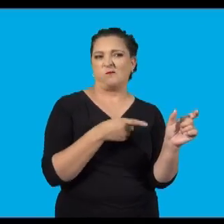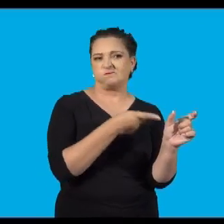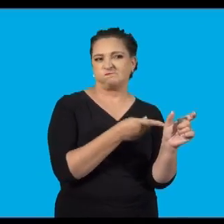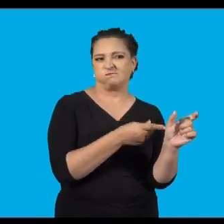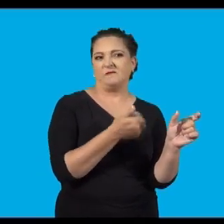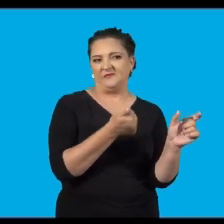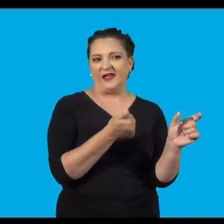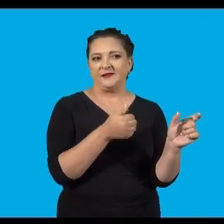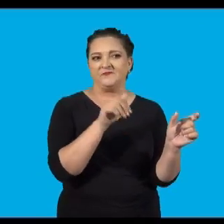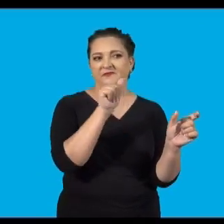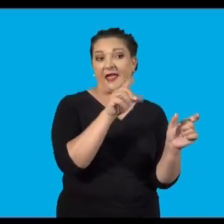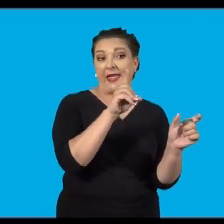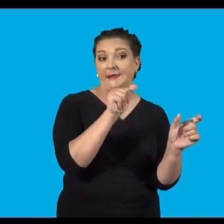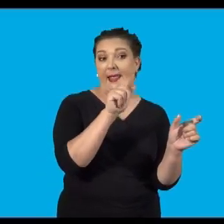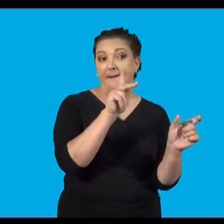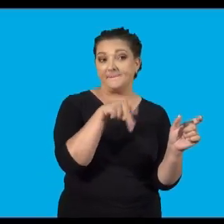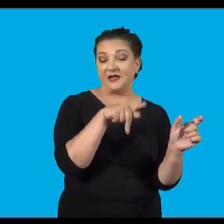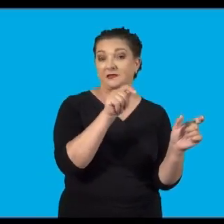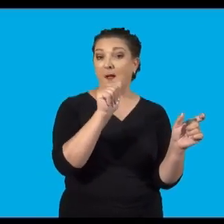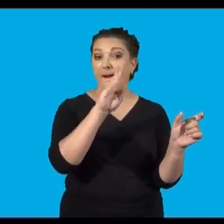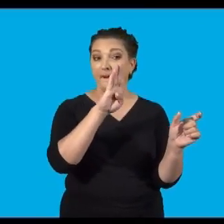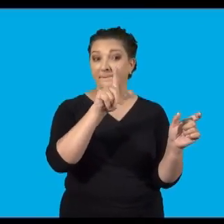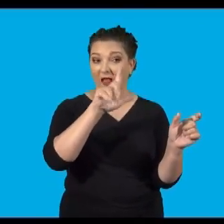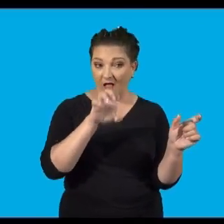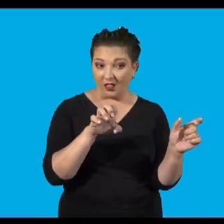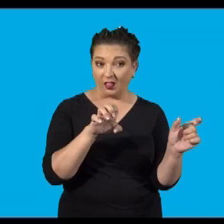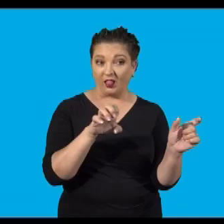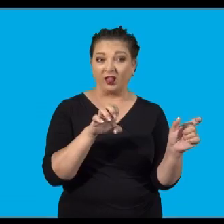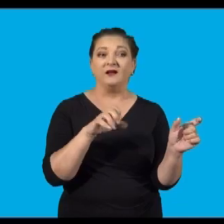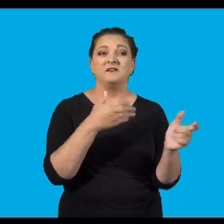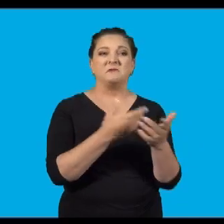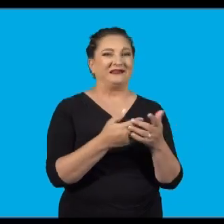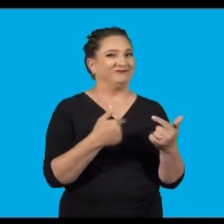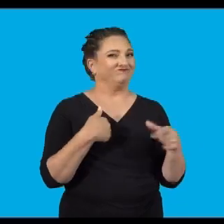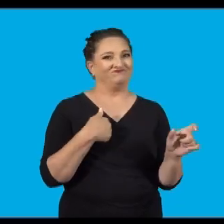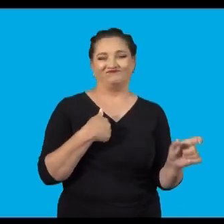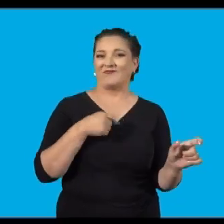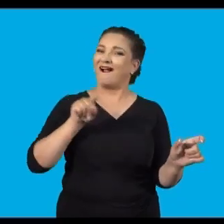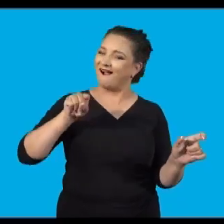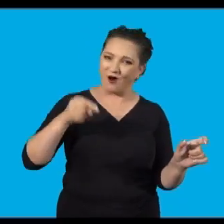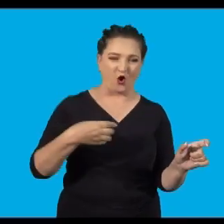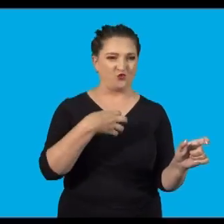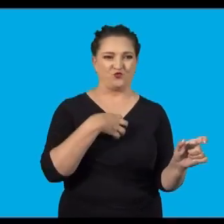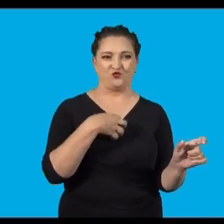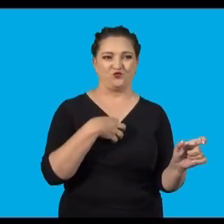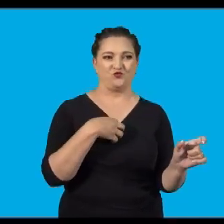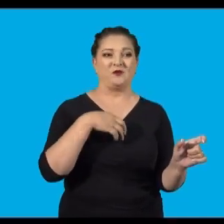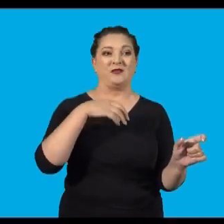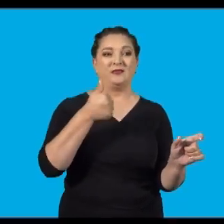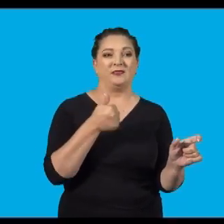in adaptable, all right. However, usually a word that cannot stand on its own gets a